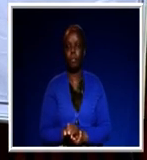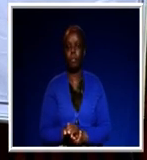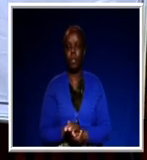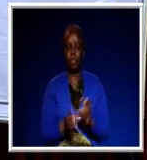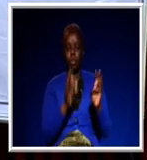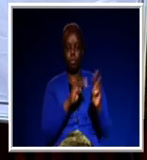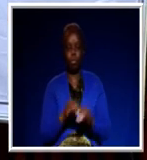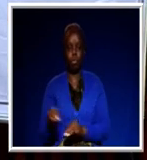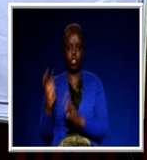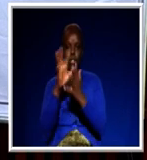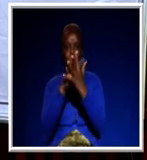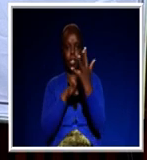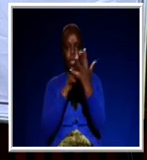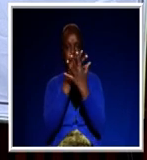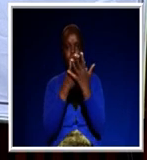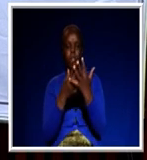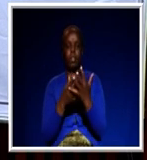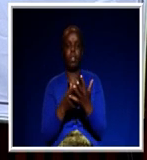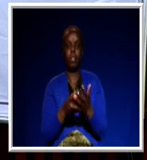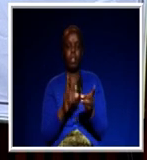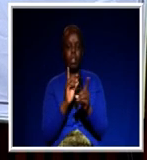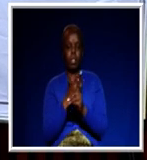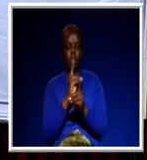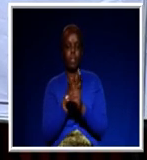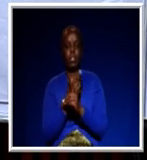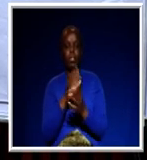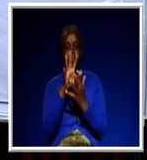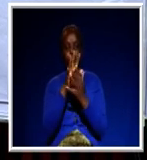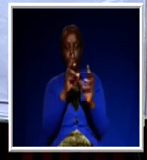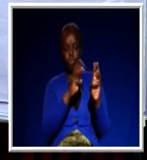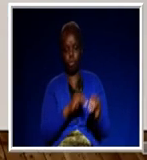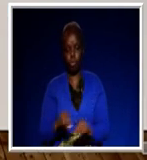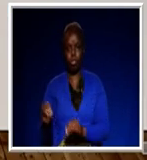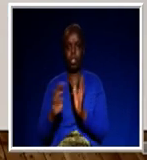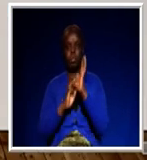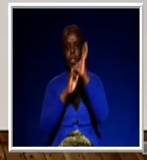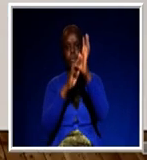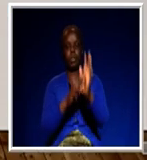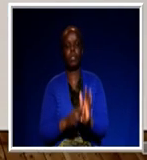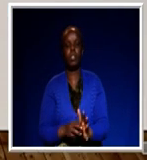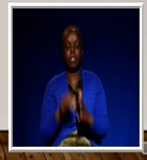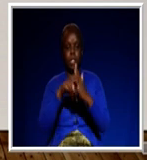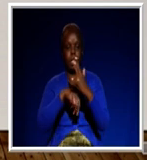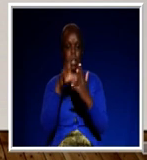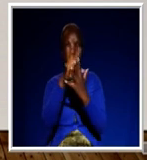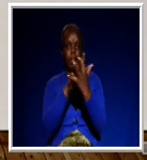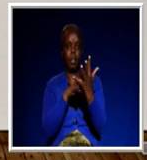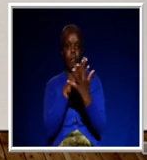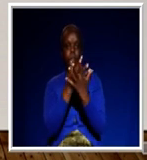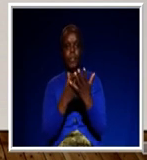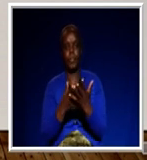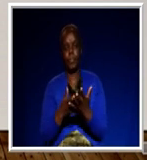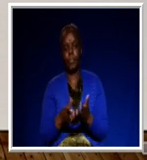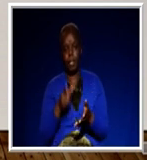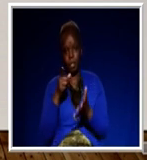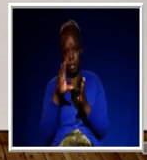Motion graphs or various motions can be represented in a graph. And